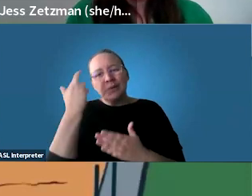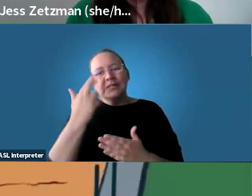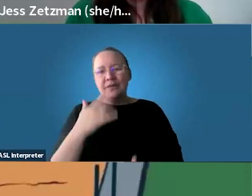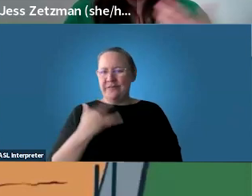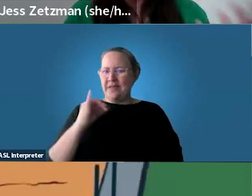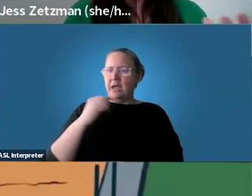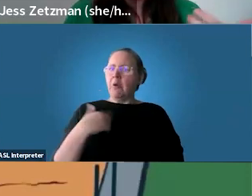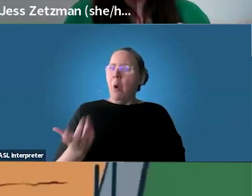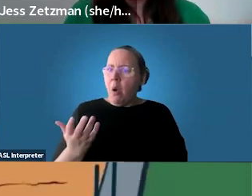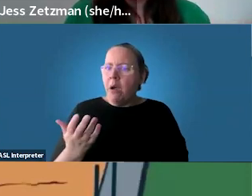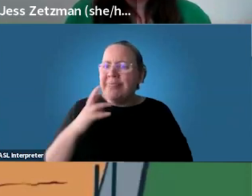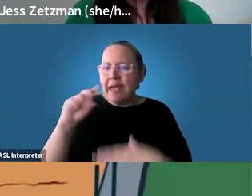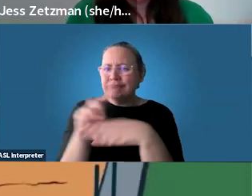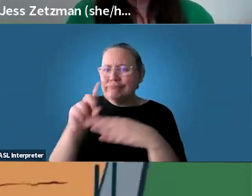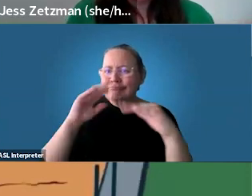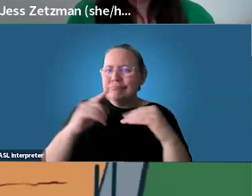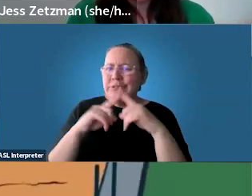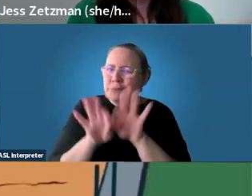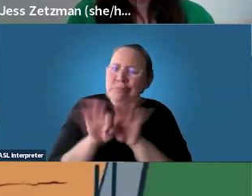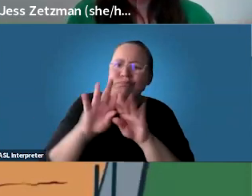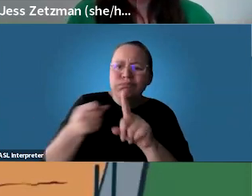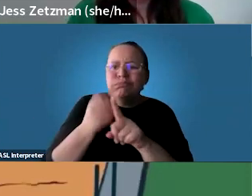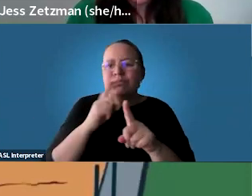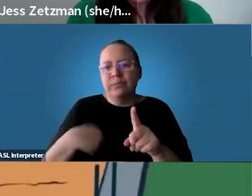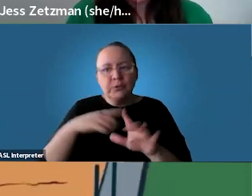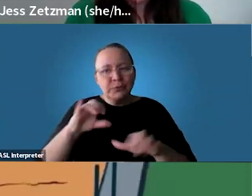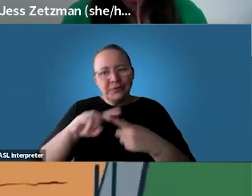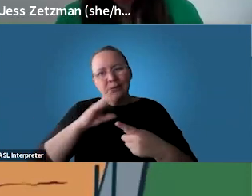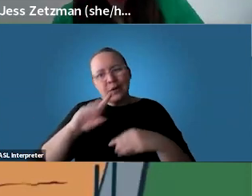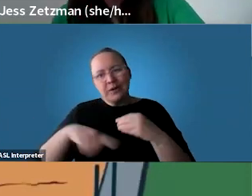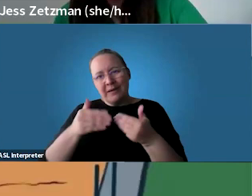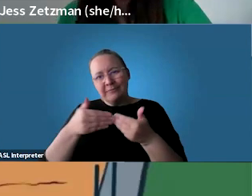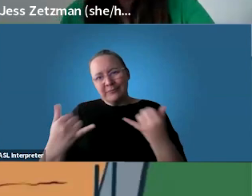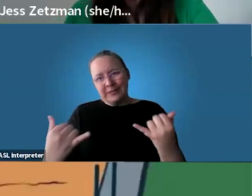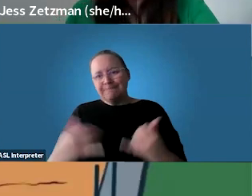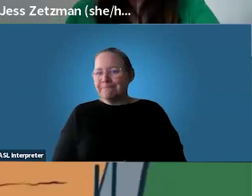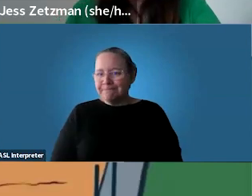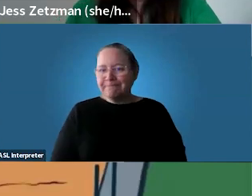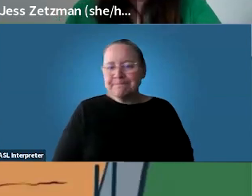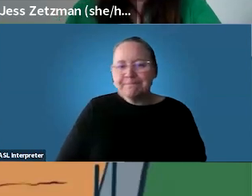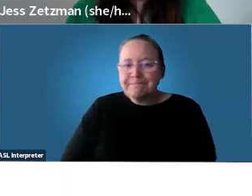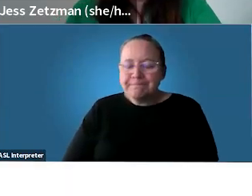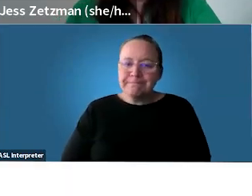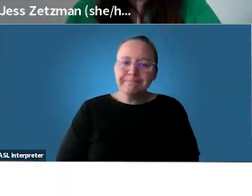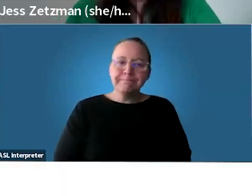like disciplined hope is such an important thing for us to be talking about right now.